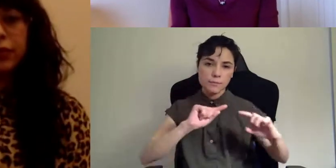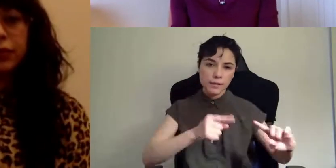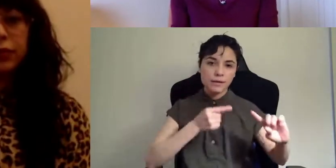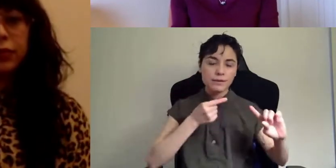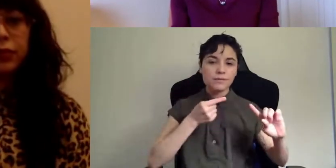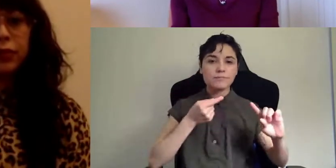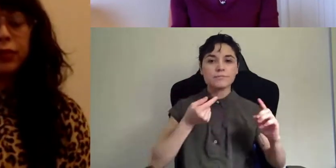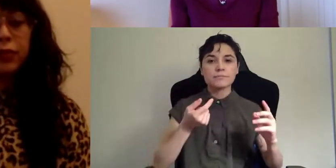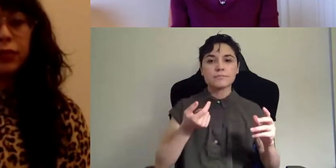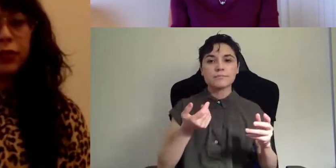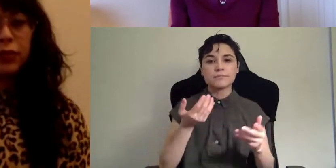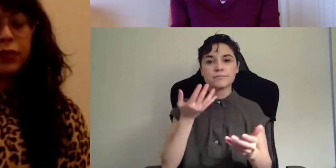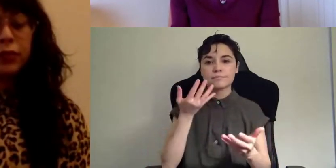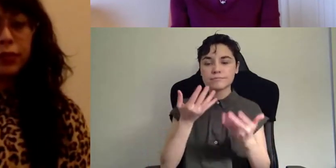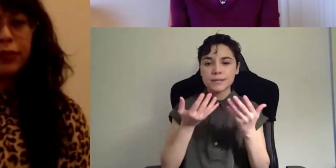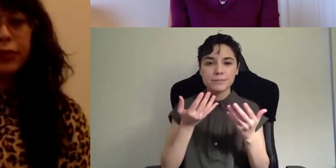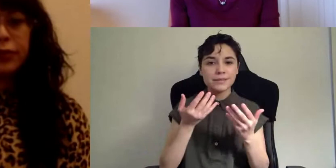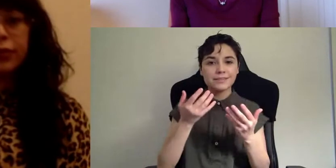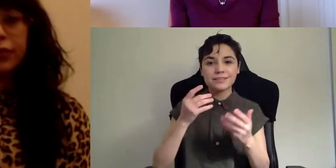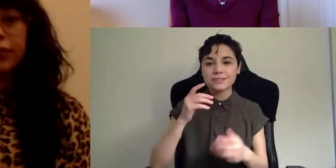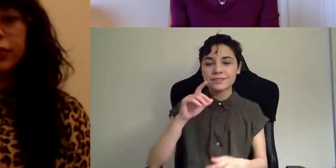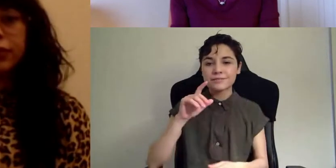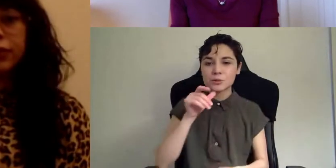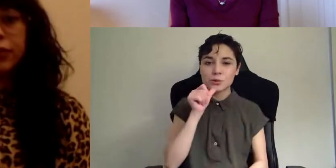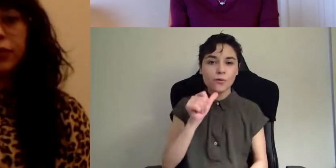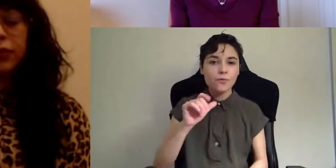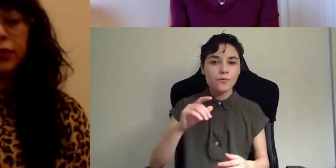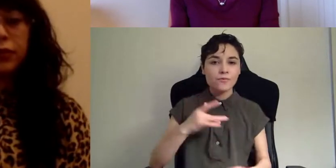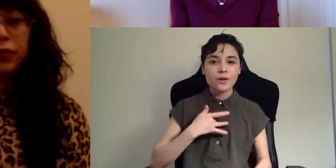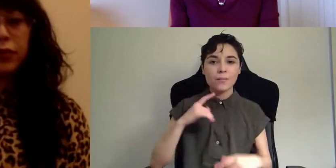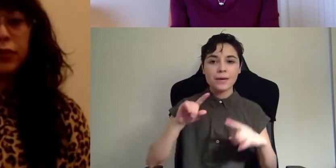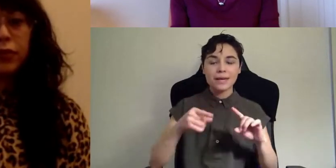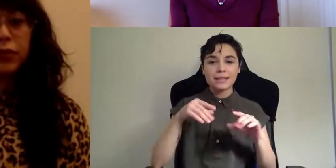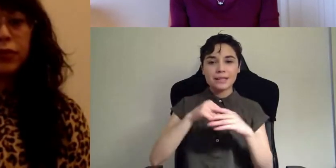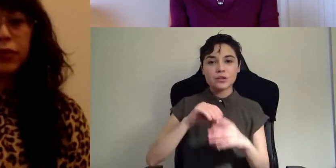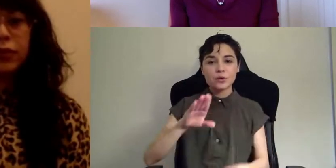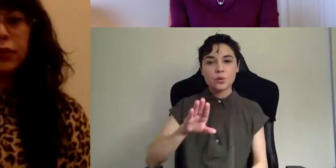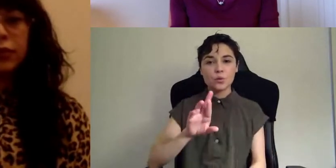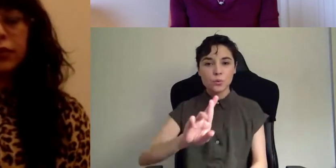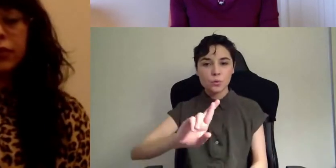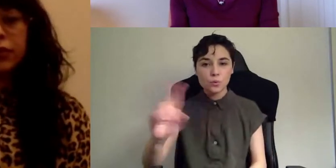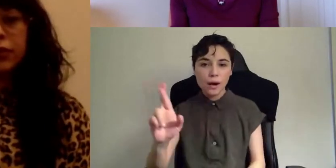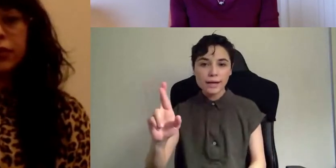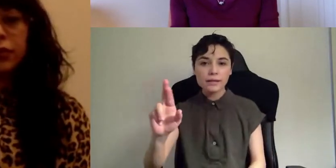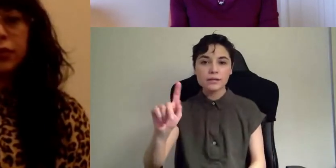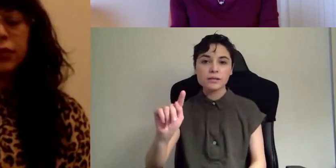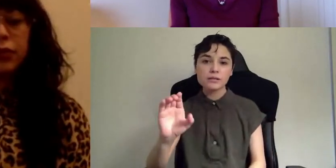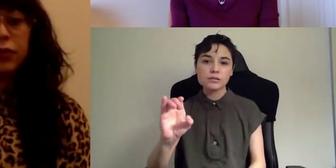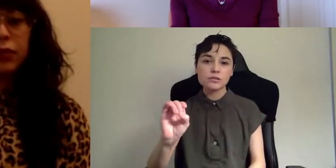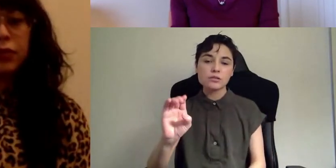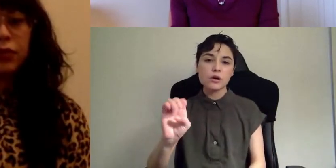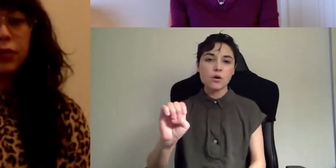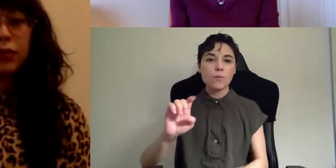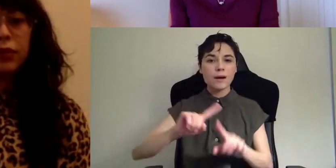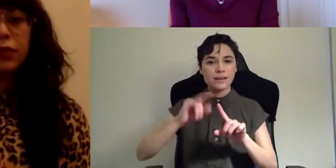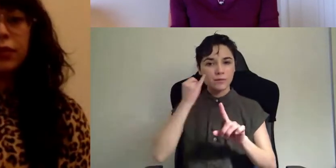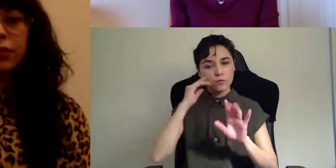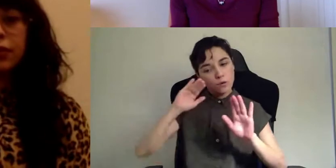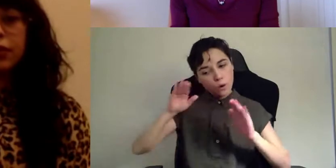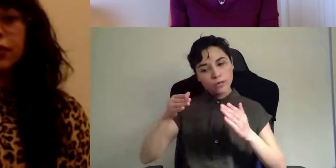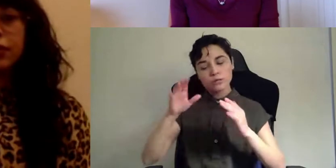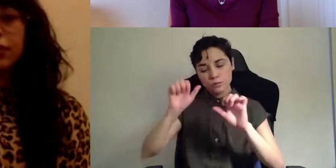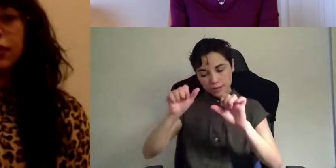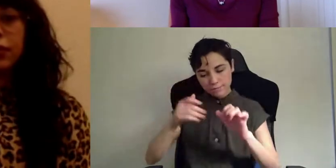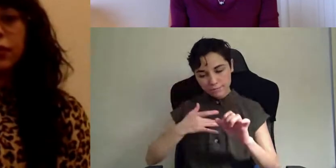it's, you can find it and feel it. And as with anything in therapy, in changing